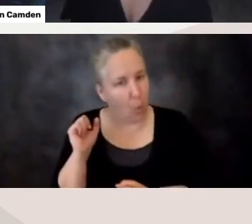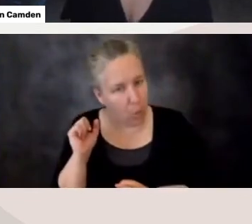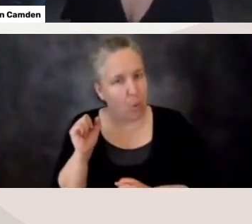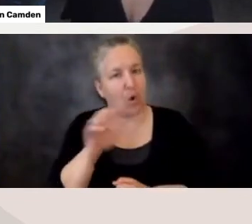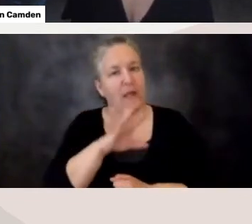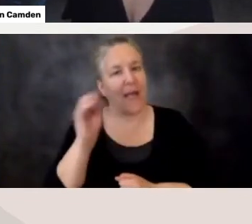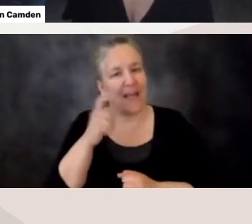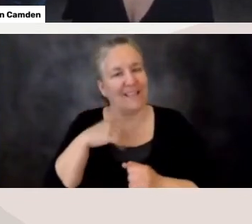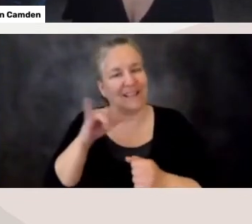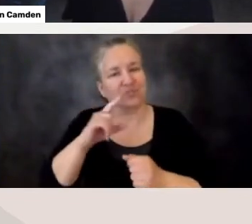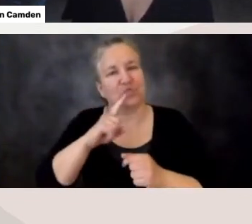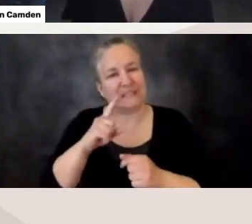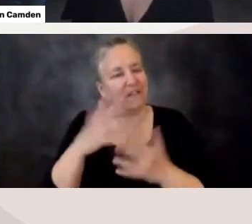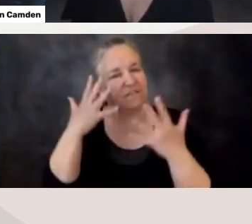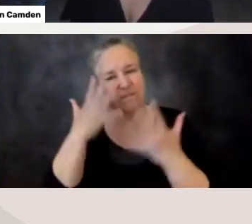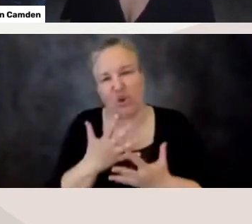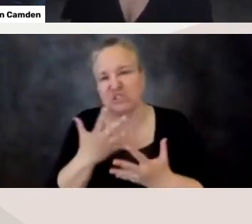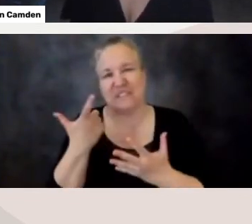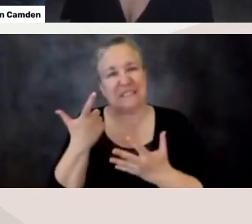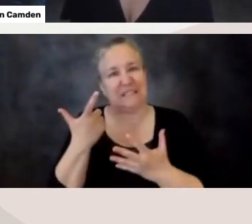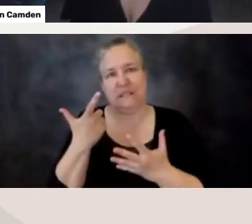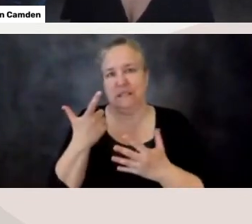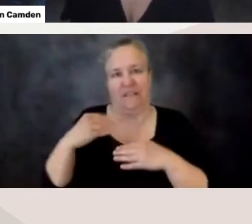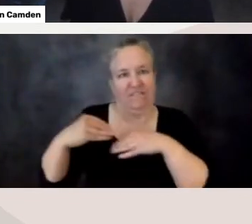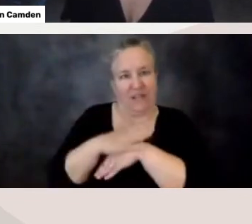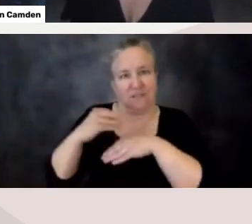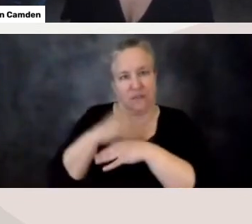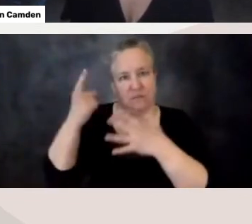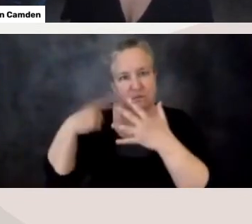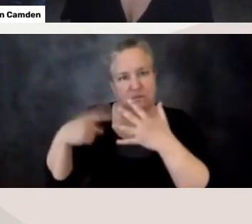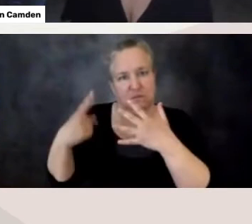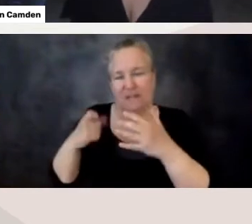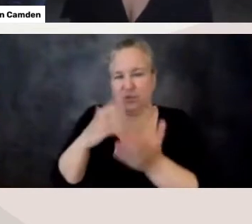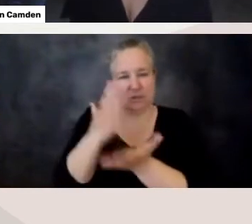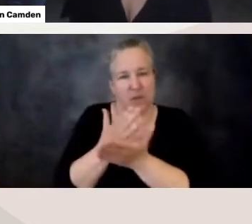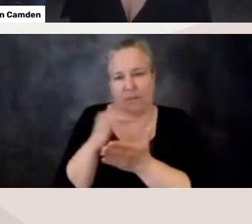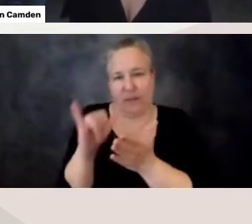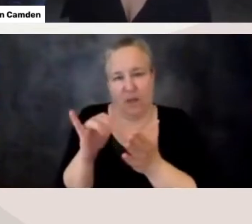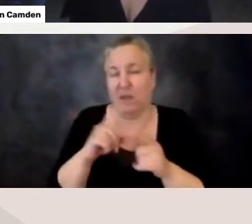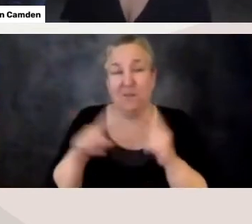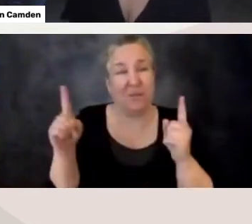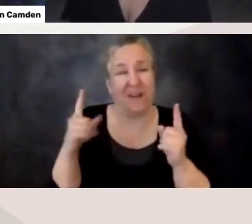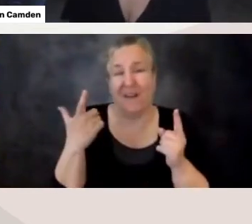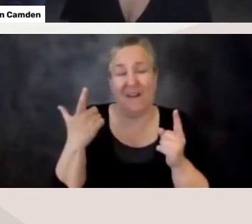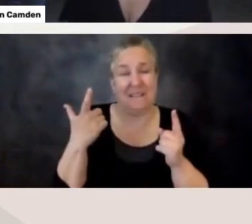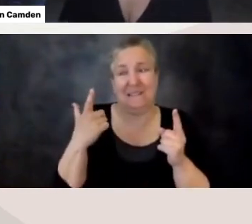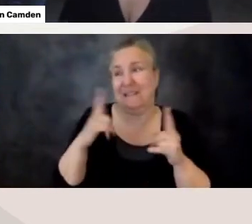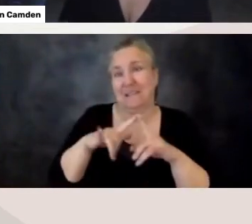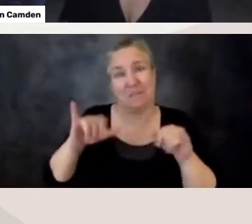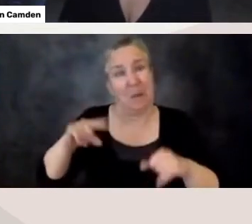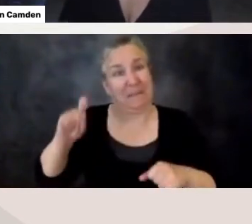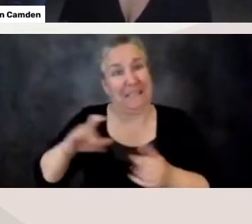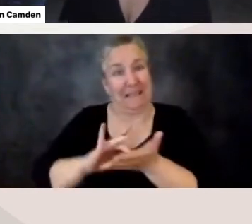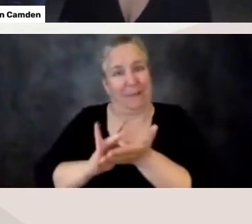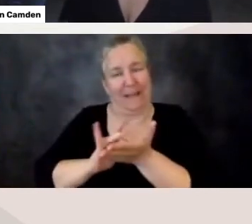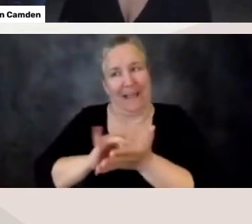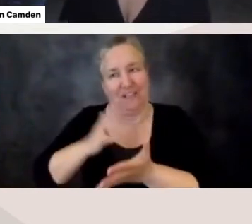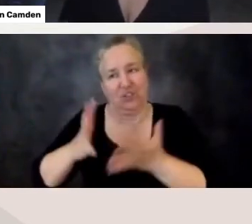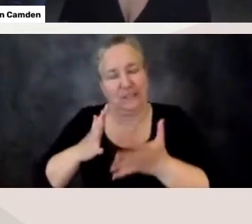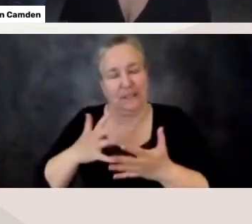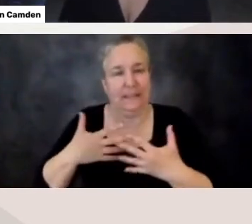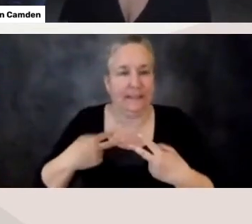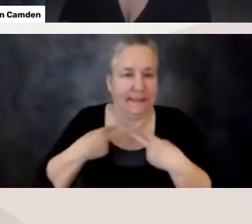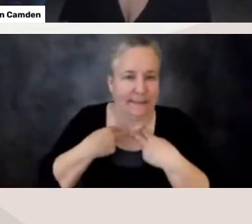and that's really unfortunate. They've got to fix that somehow. Yes. But it's a necessary evil. So